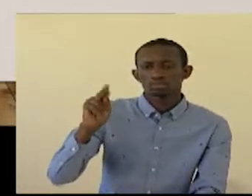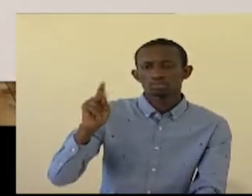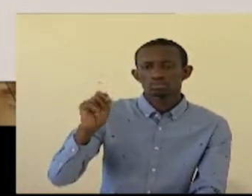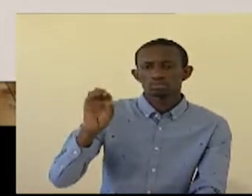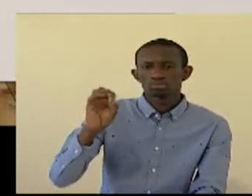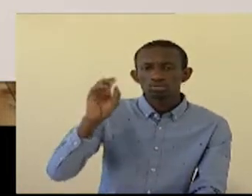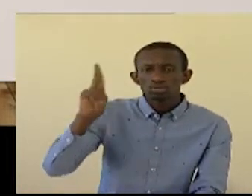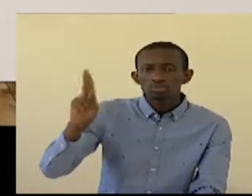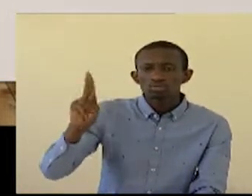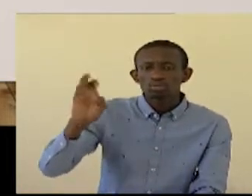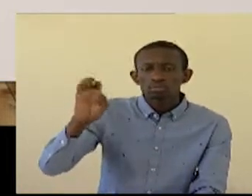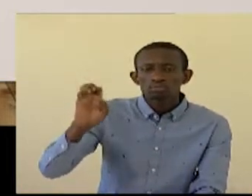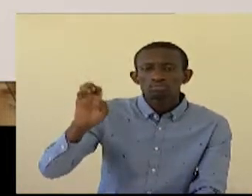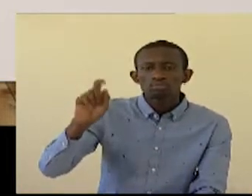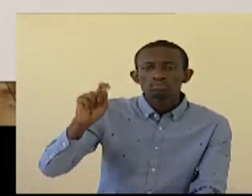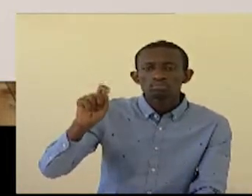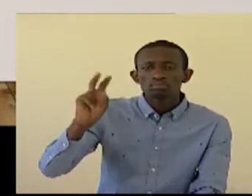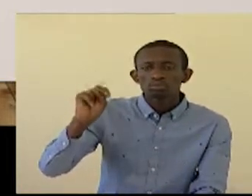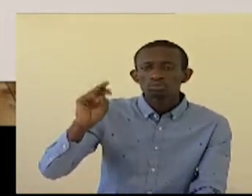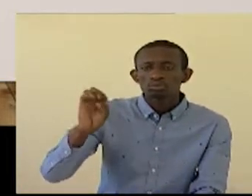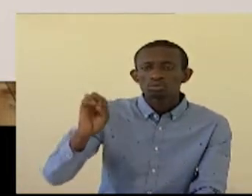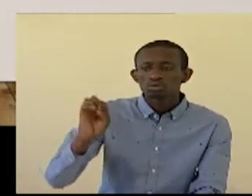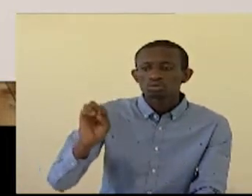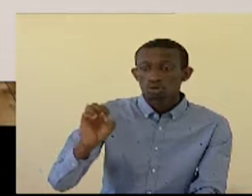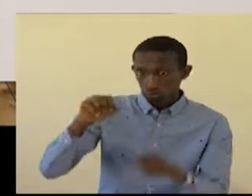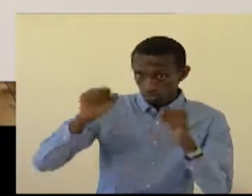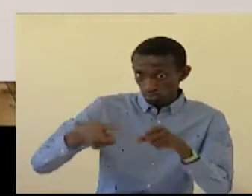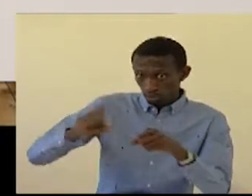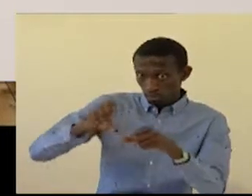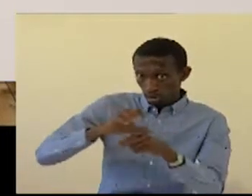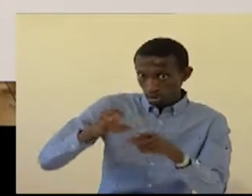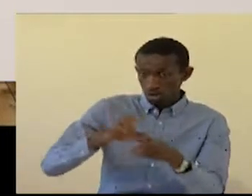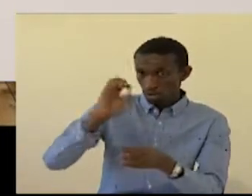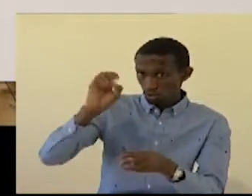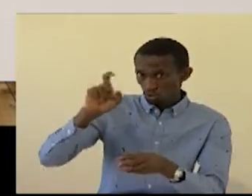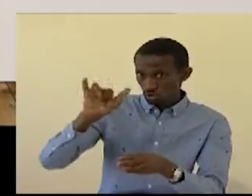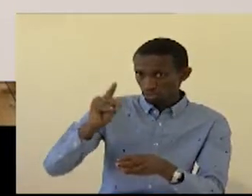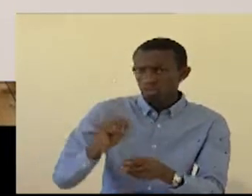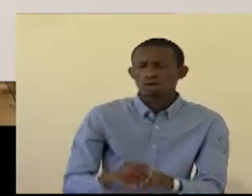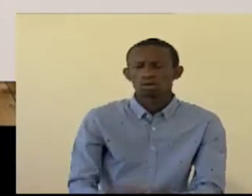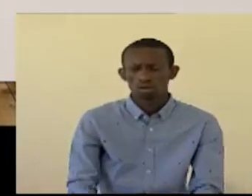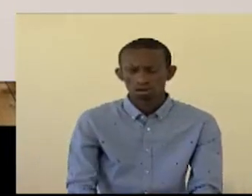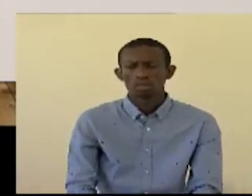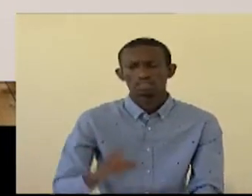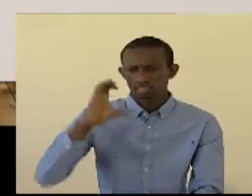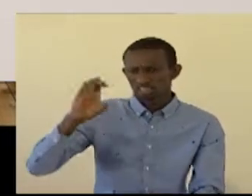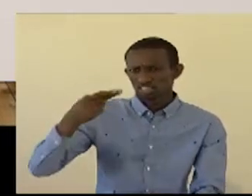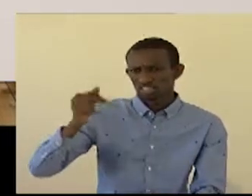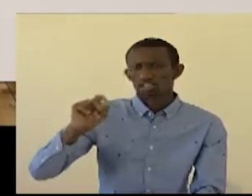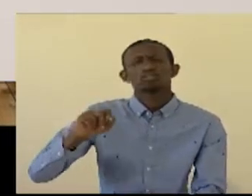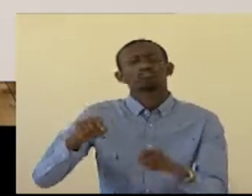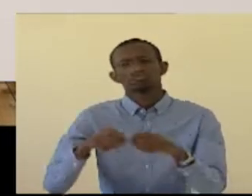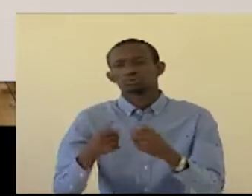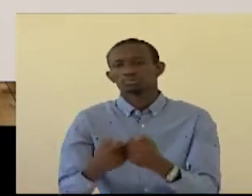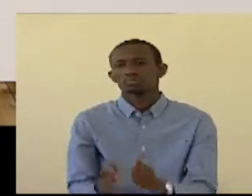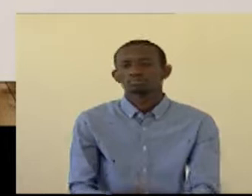the chain will be broken to produce two acids. And when we use weak oxidizing agents like